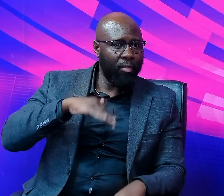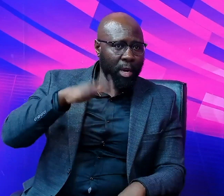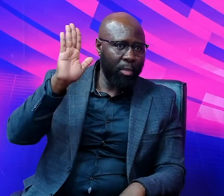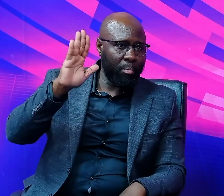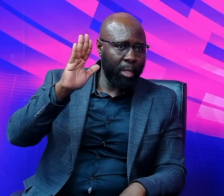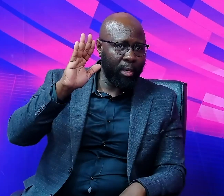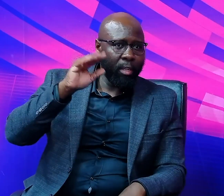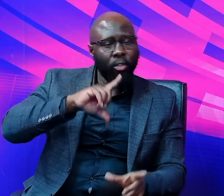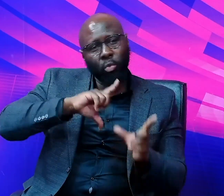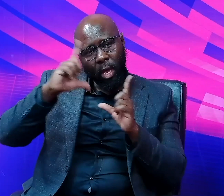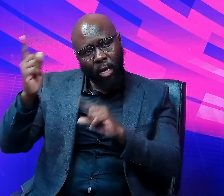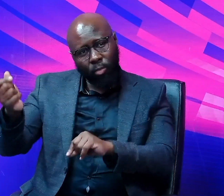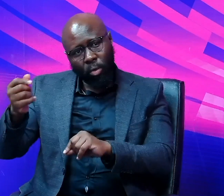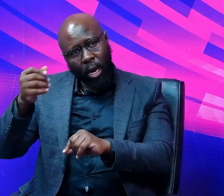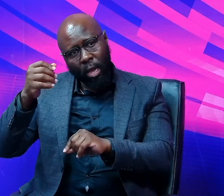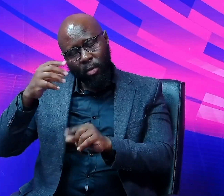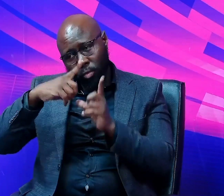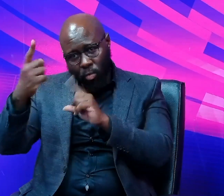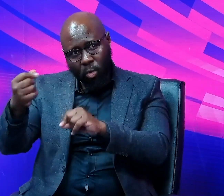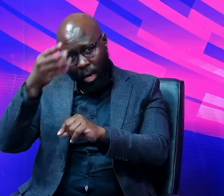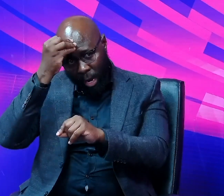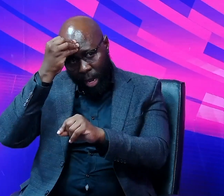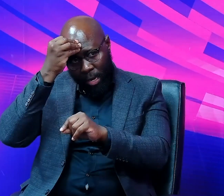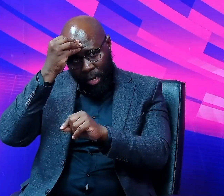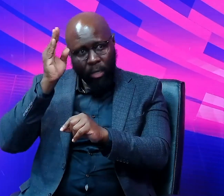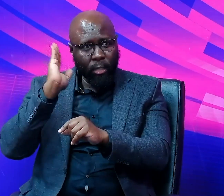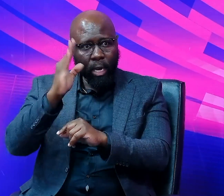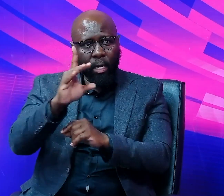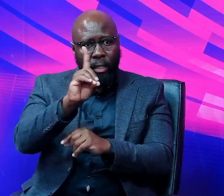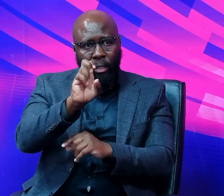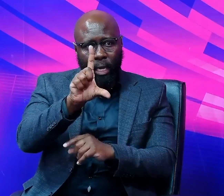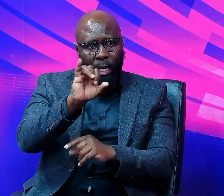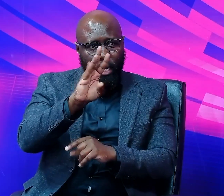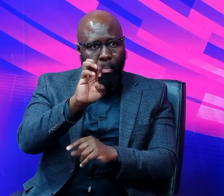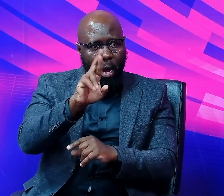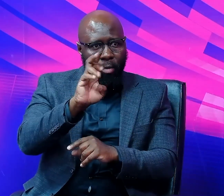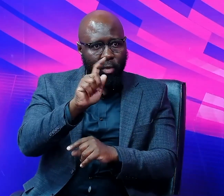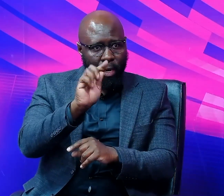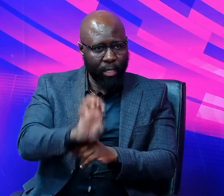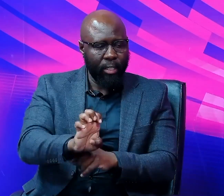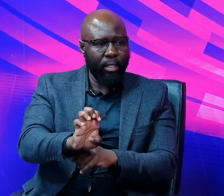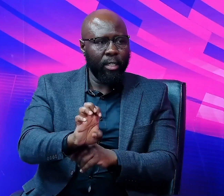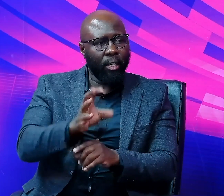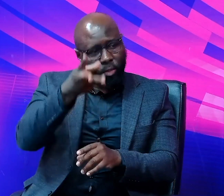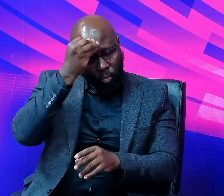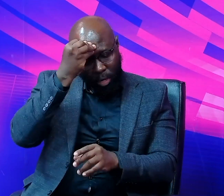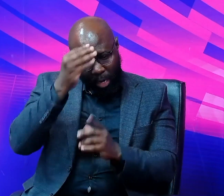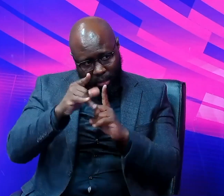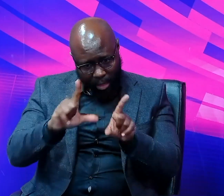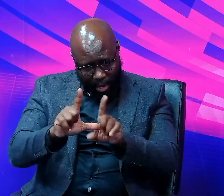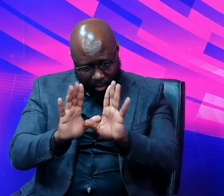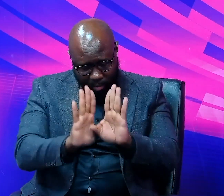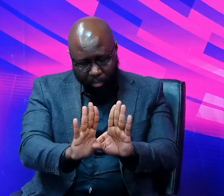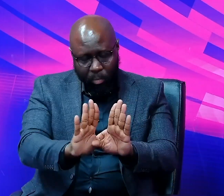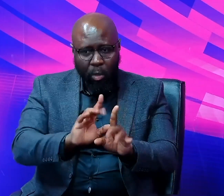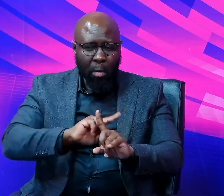because I became deaf when I was an adult already. So I had to go and learn sign language deliberately. I had to be